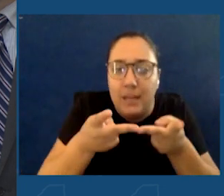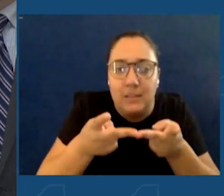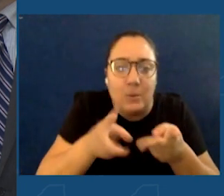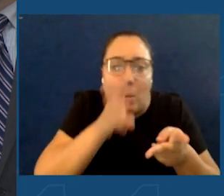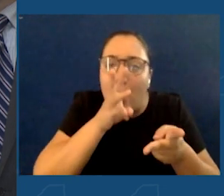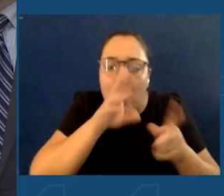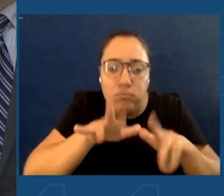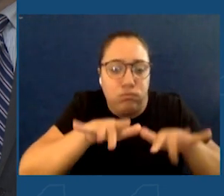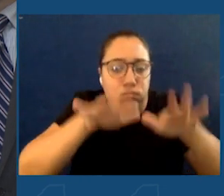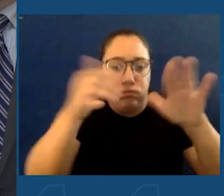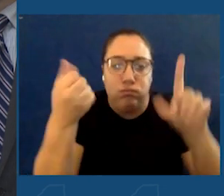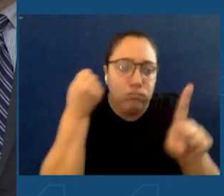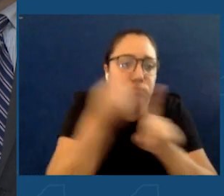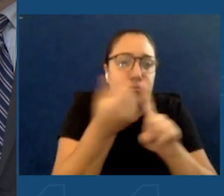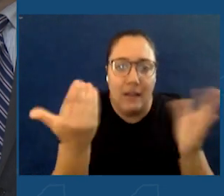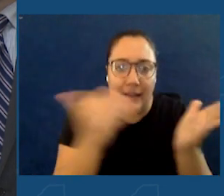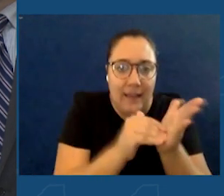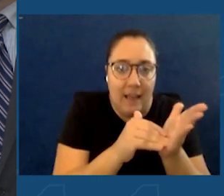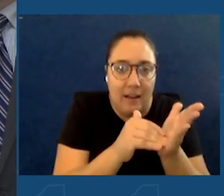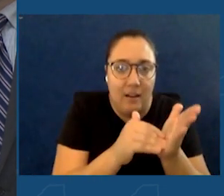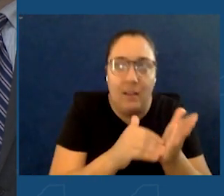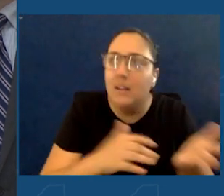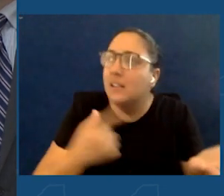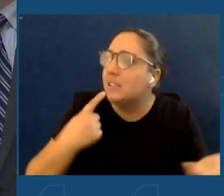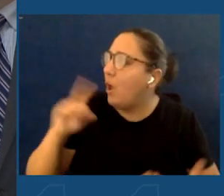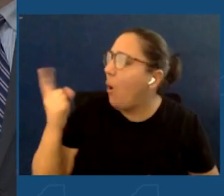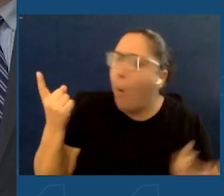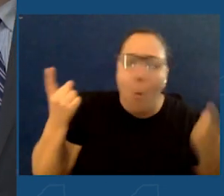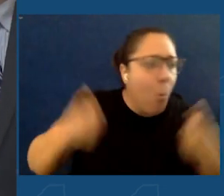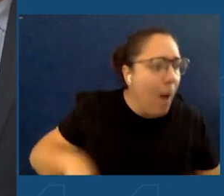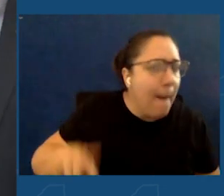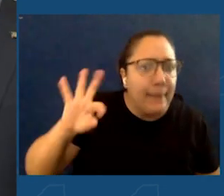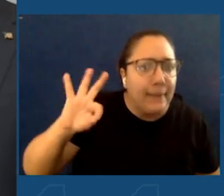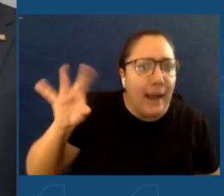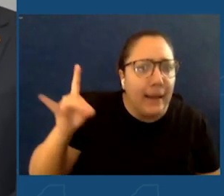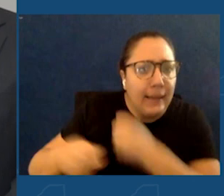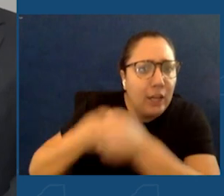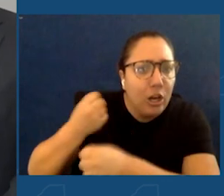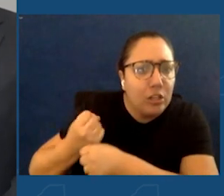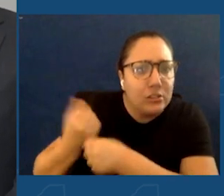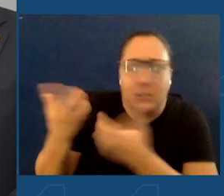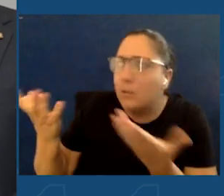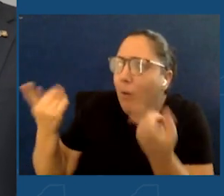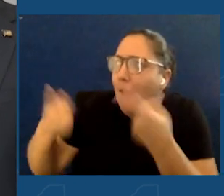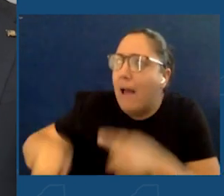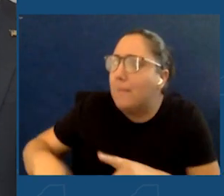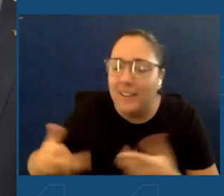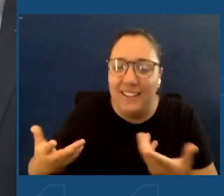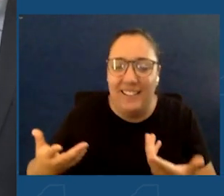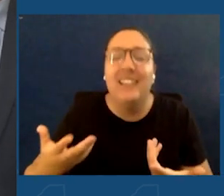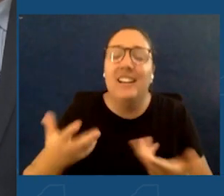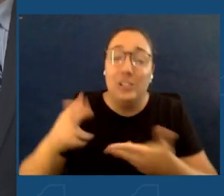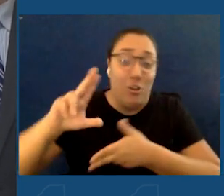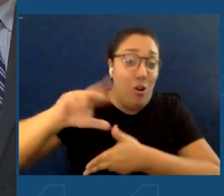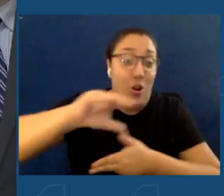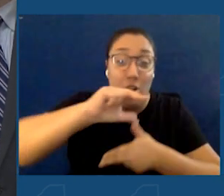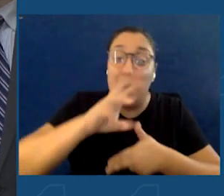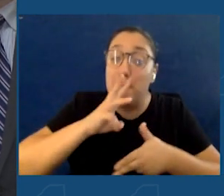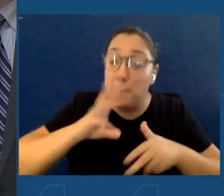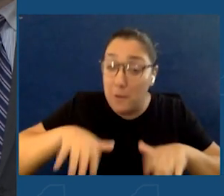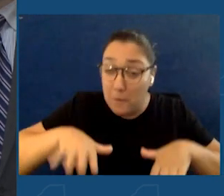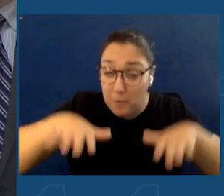And I said, they owe us 98 years somewhere. Something bad happened here. So hurricanes, floods, tornadoes,